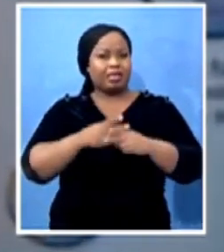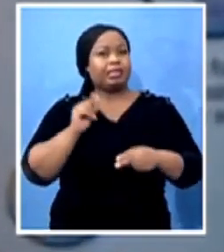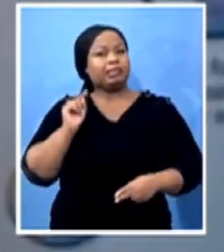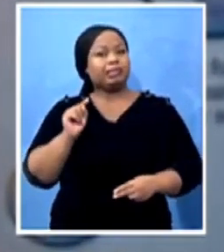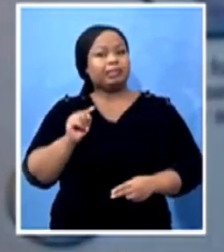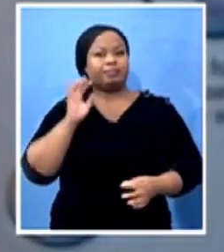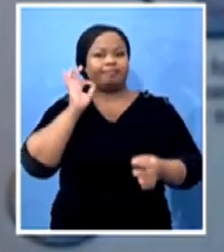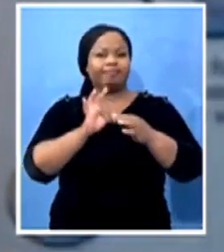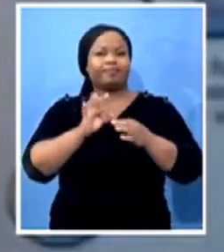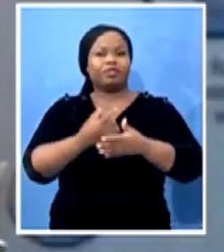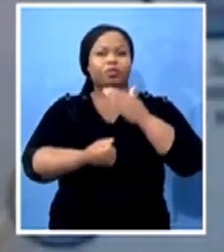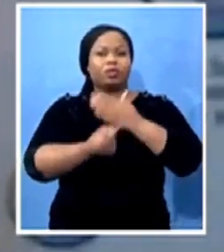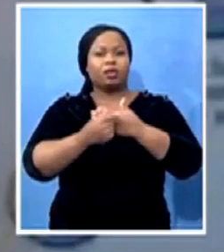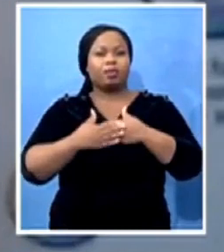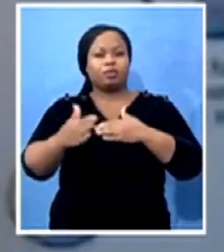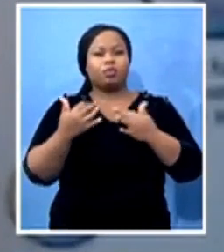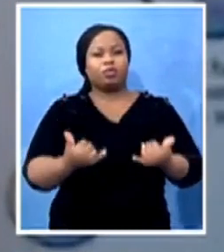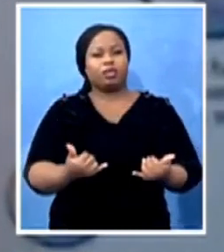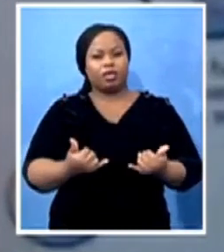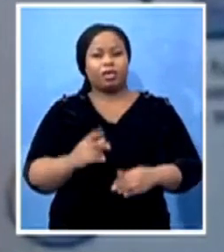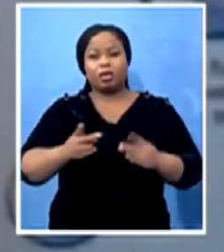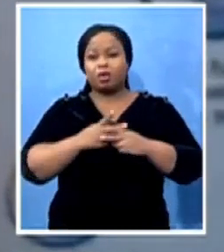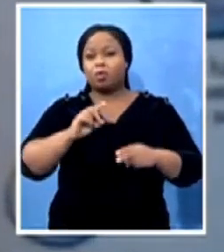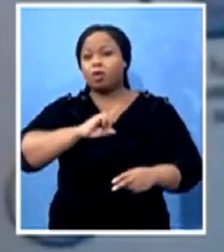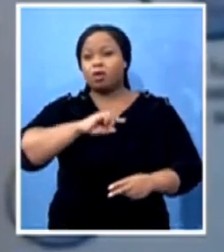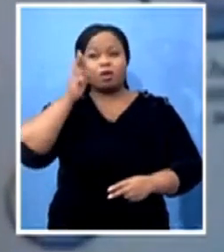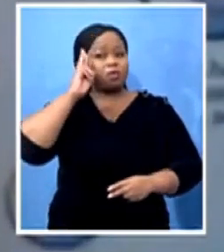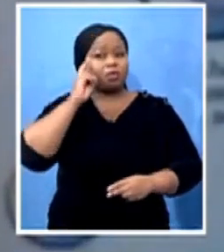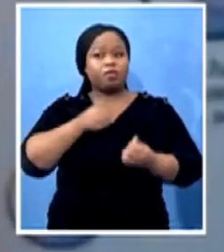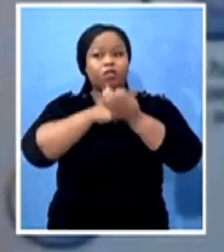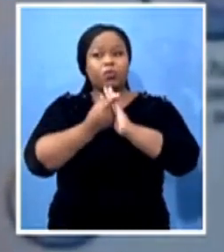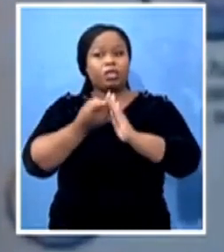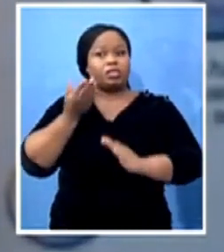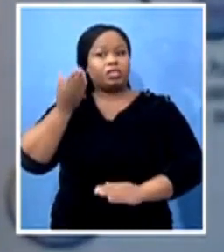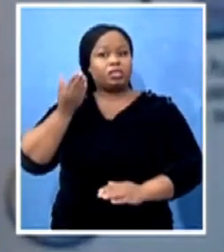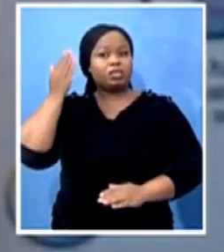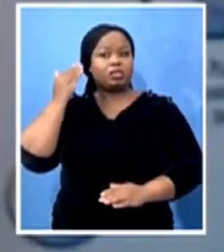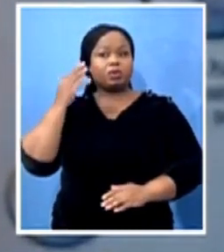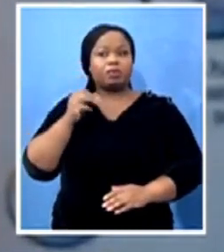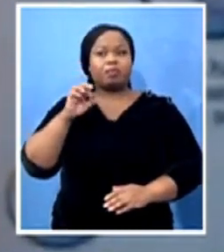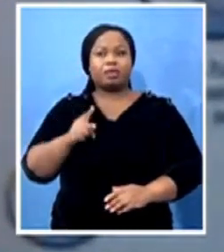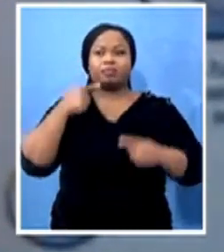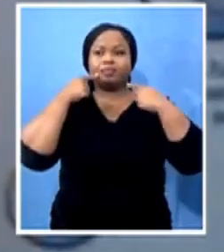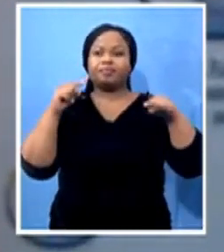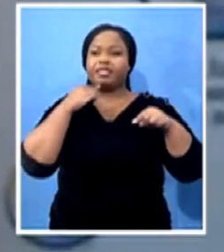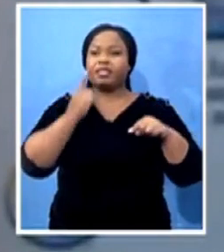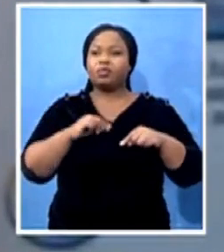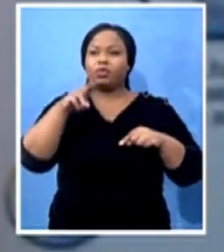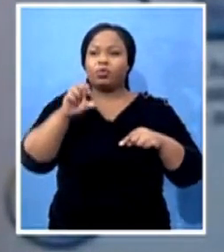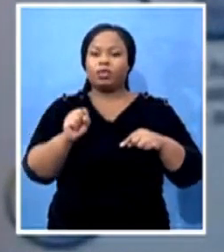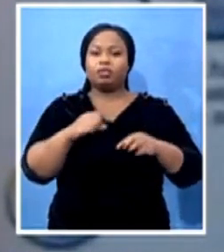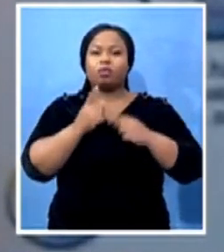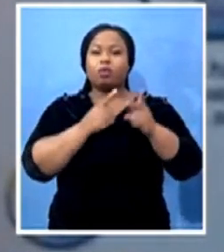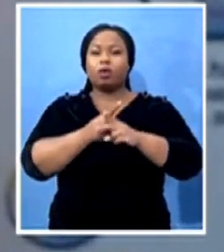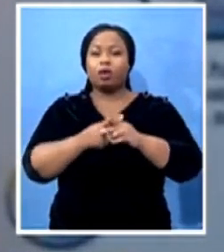today. You'd recall a couple of weeks ago, Ambassador Marks had announced that the United States was making this contribution to assist South